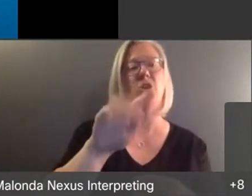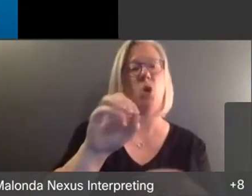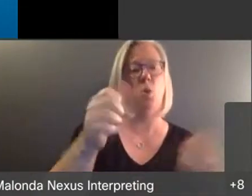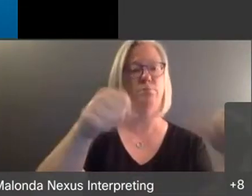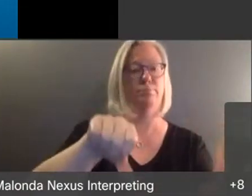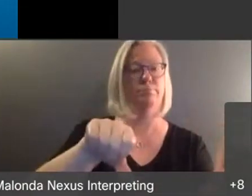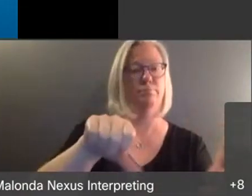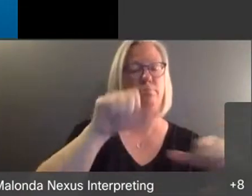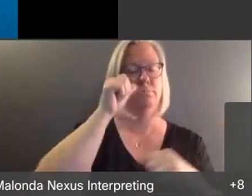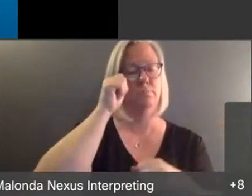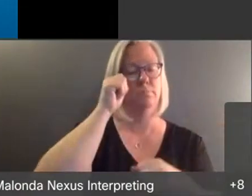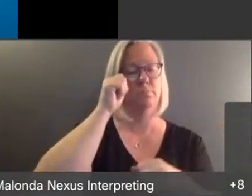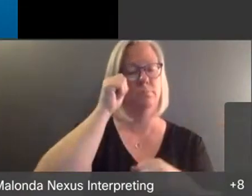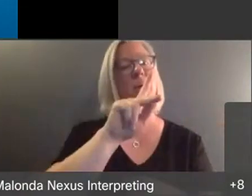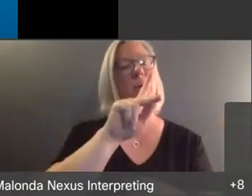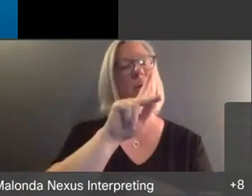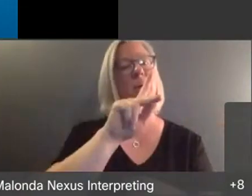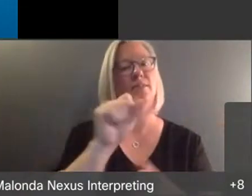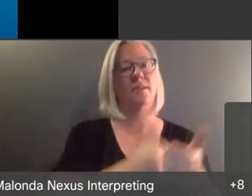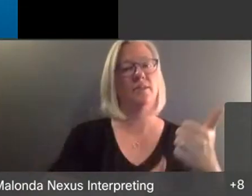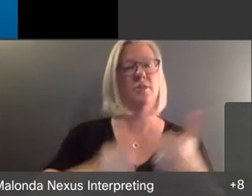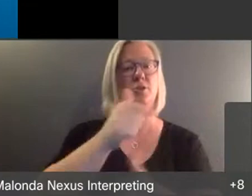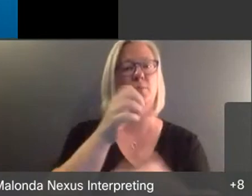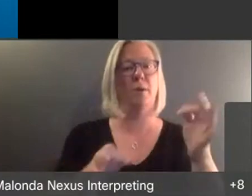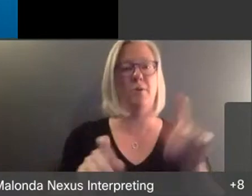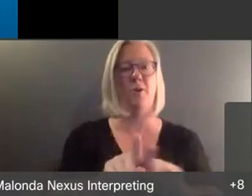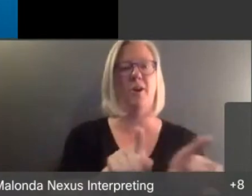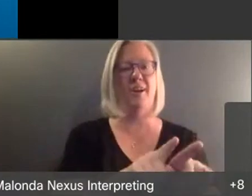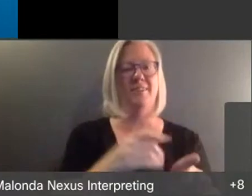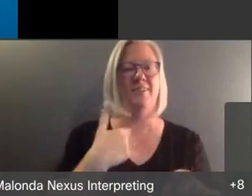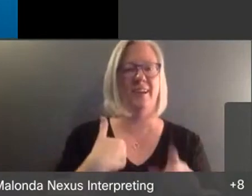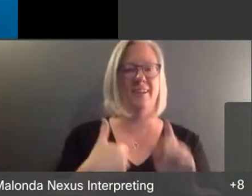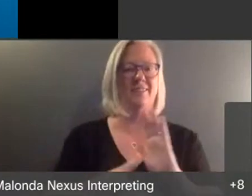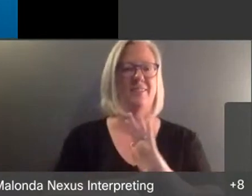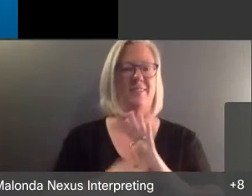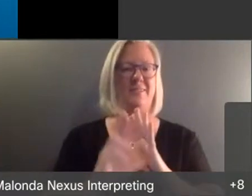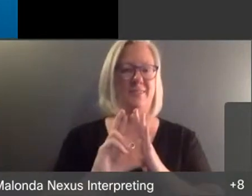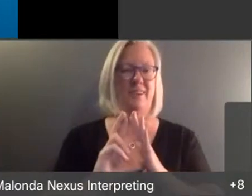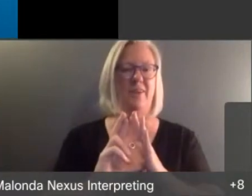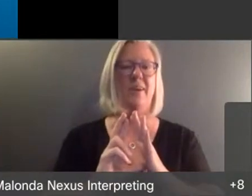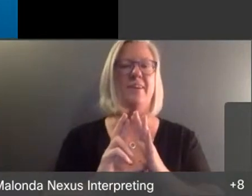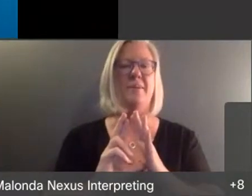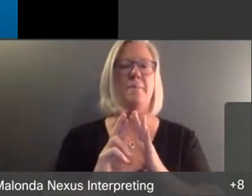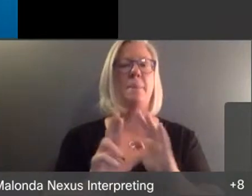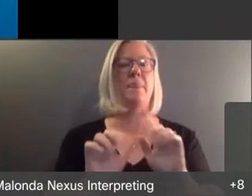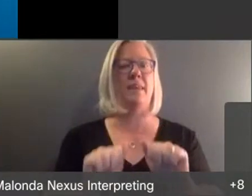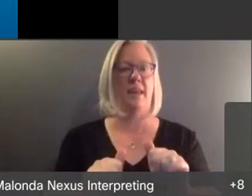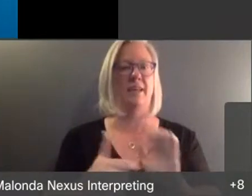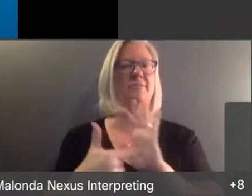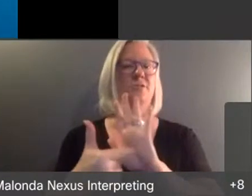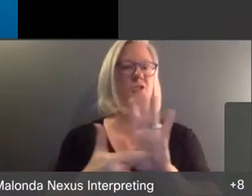then the Kansas Supreme Court also has a review of those maps. They have to determine the validity of the maps and approve them.